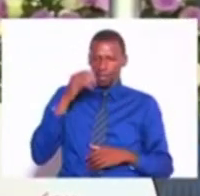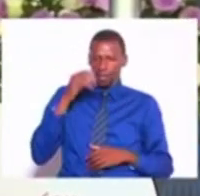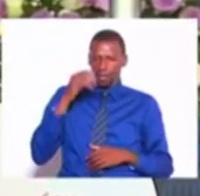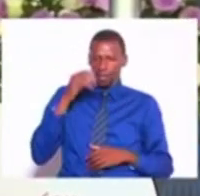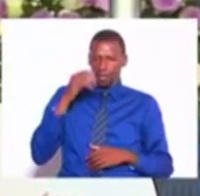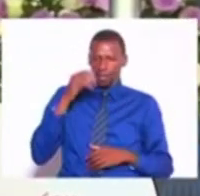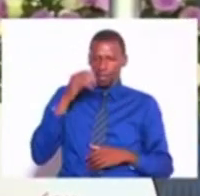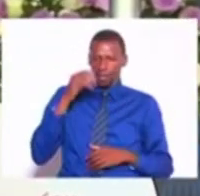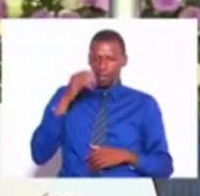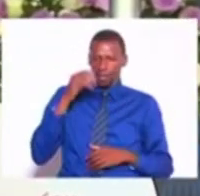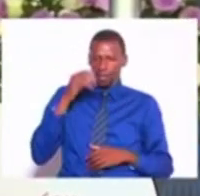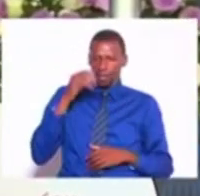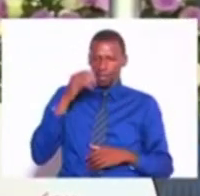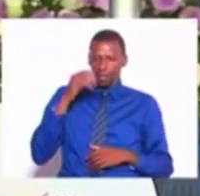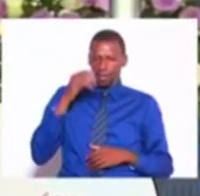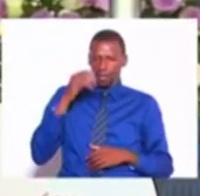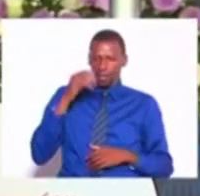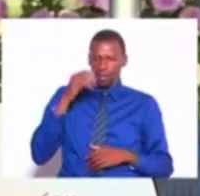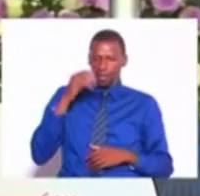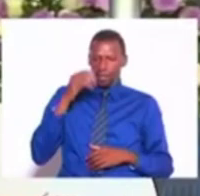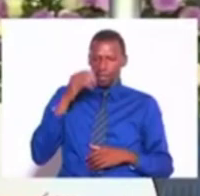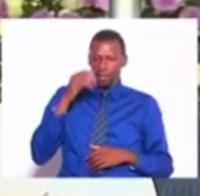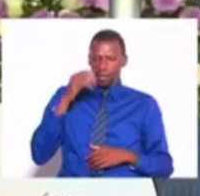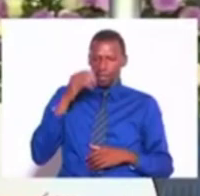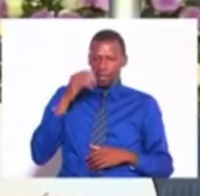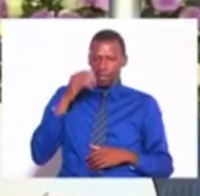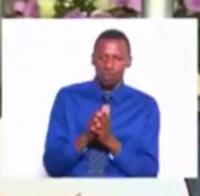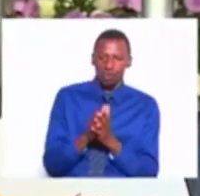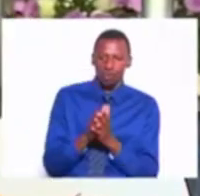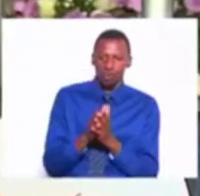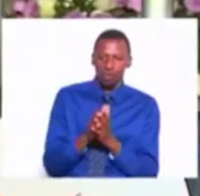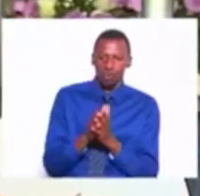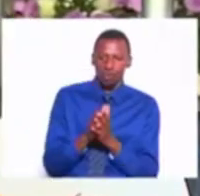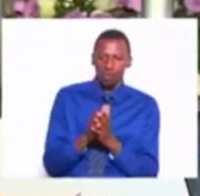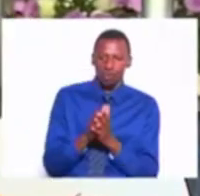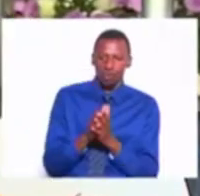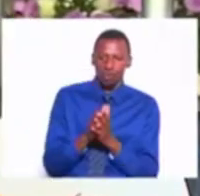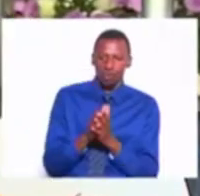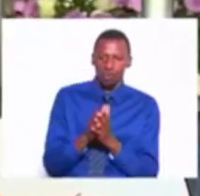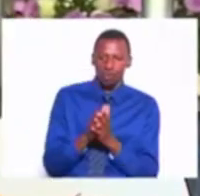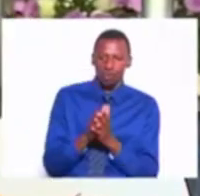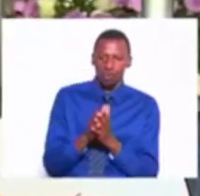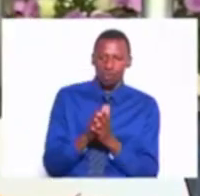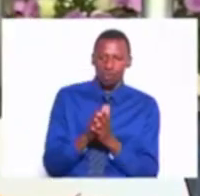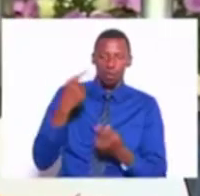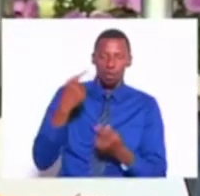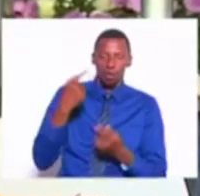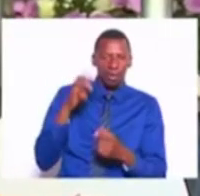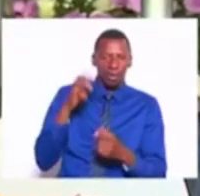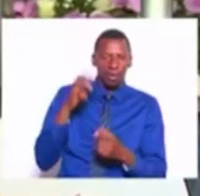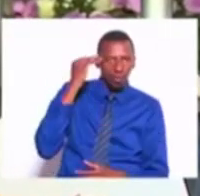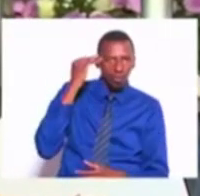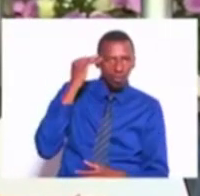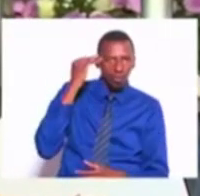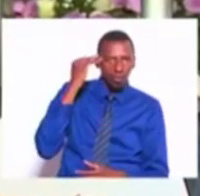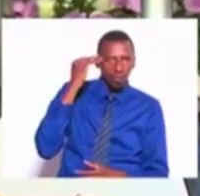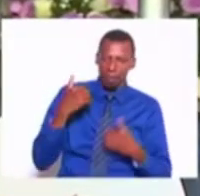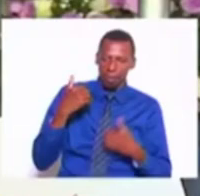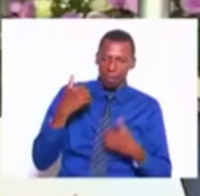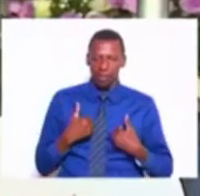I just broke with another person 6 months ago, but the reason this breakup is